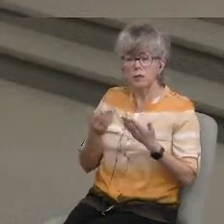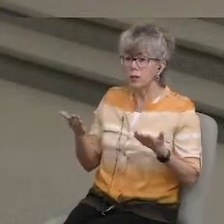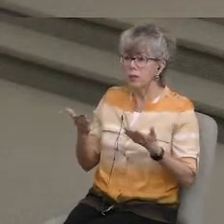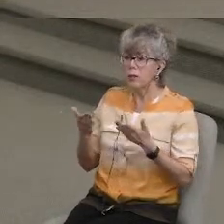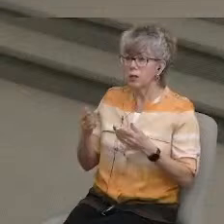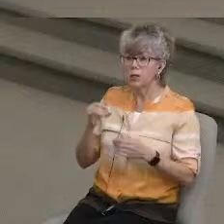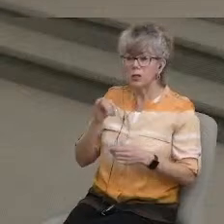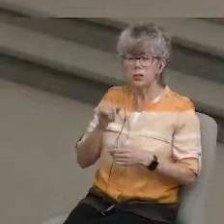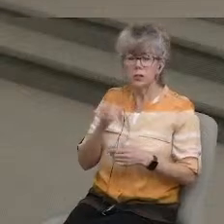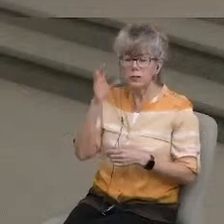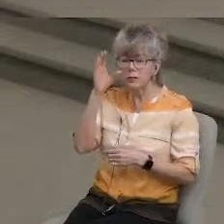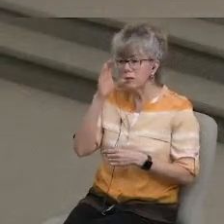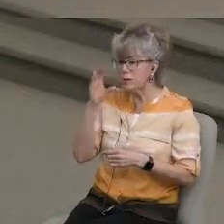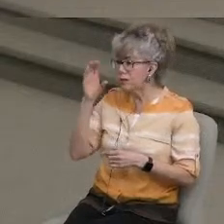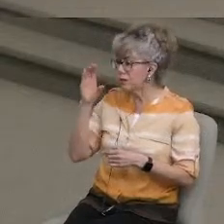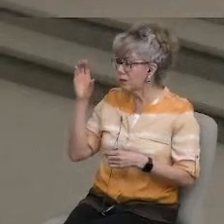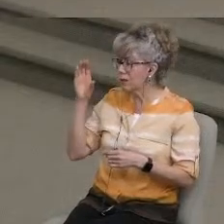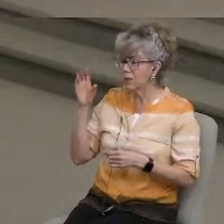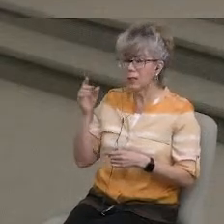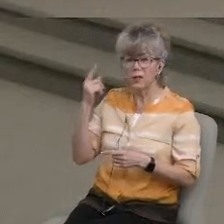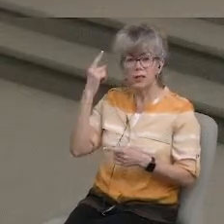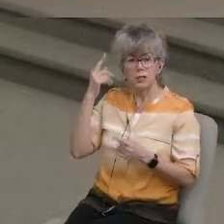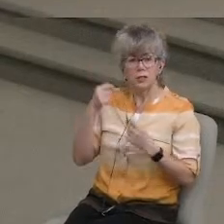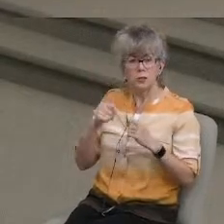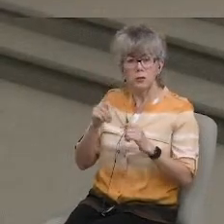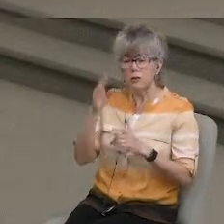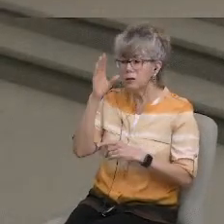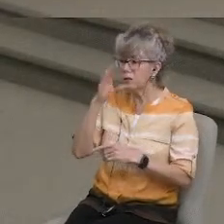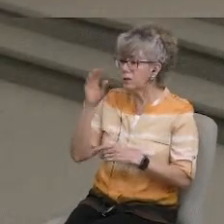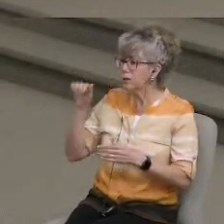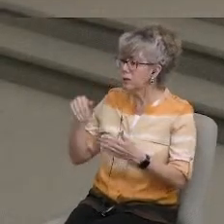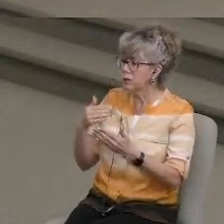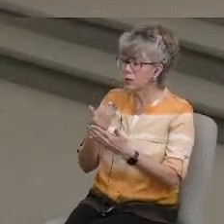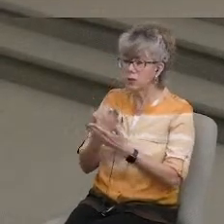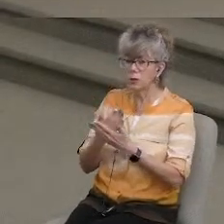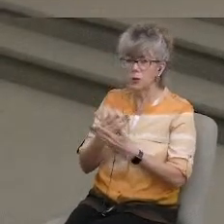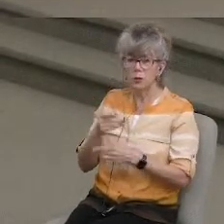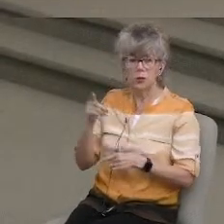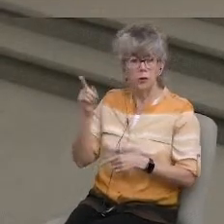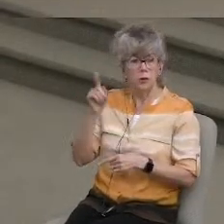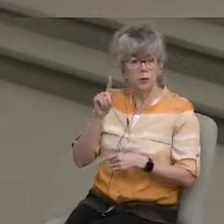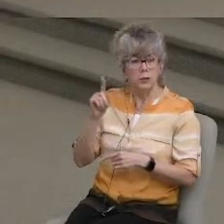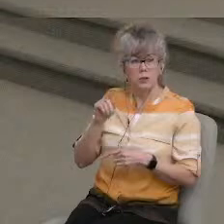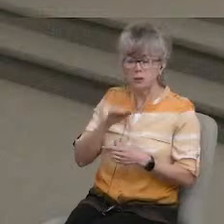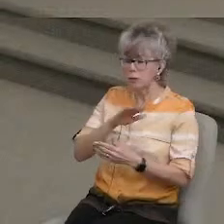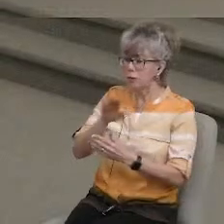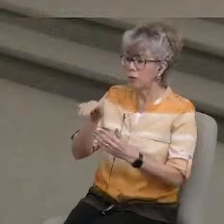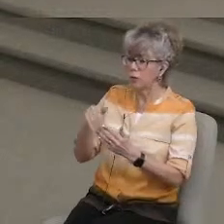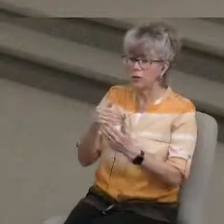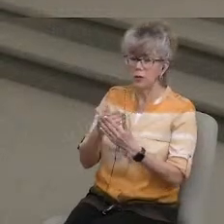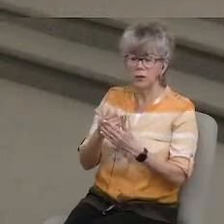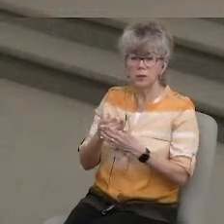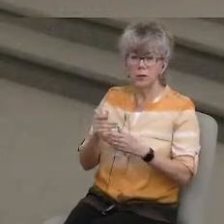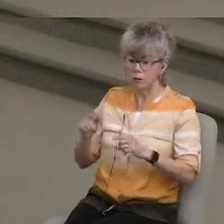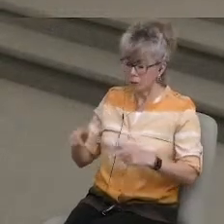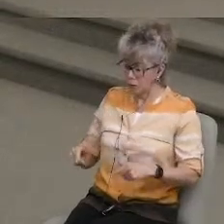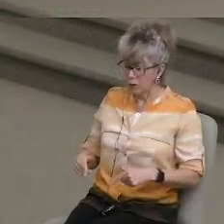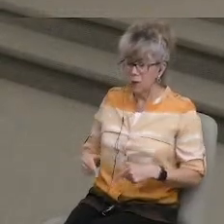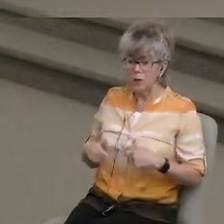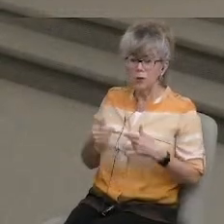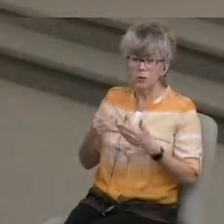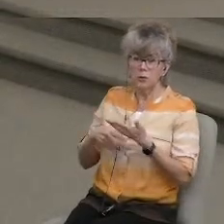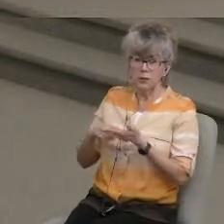just seeking, trying to seek anew even, where this whole thing about resurrection fits into your